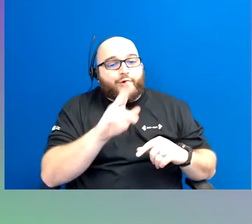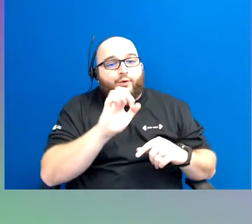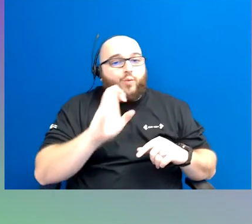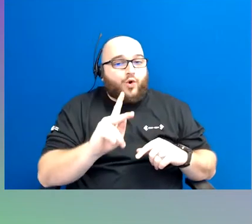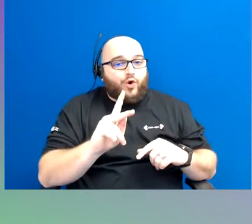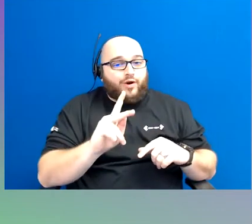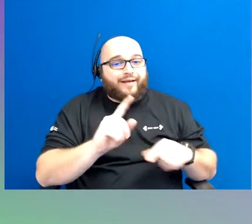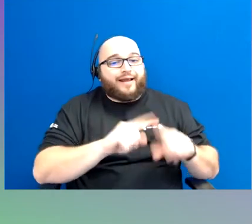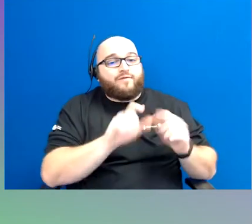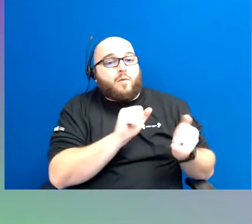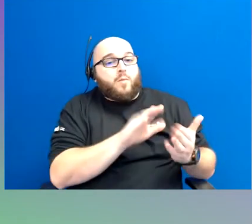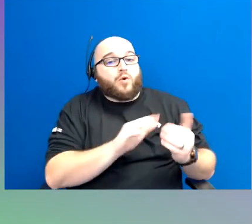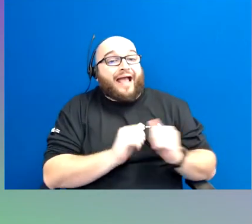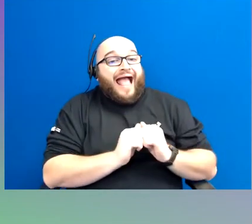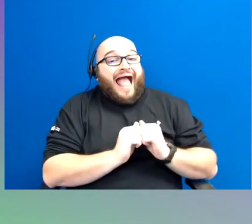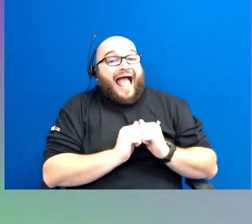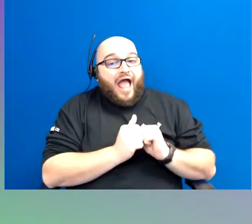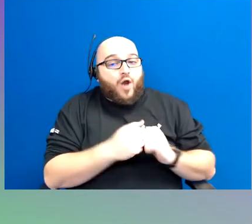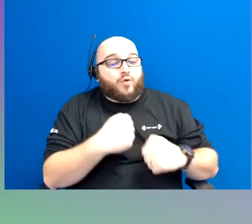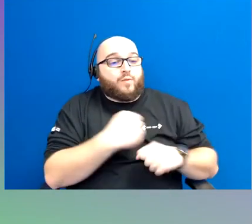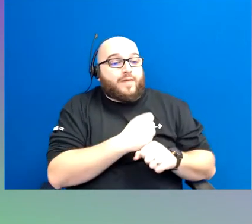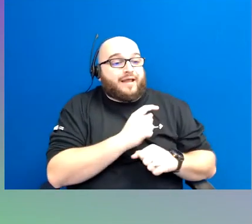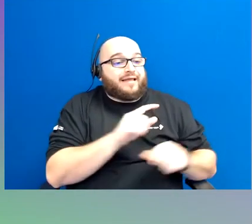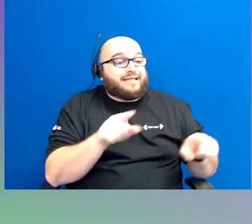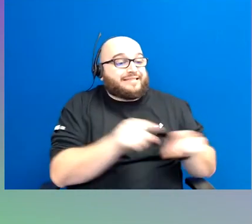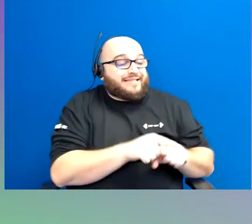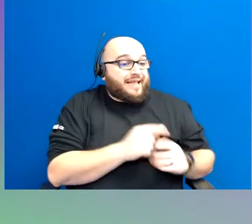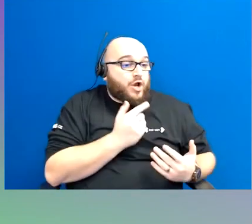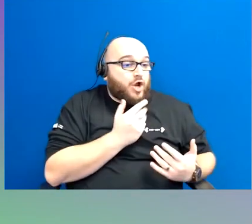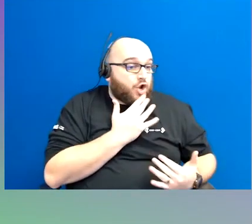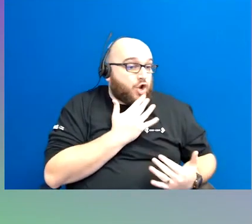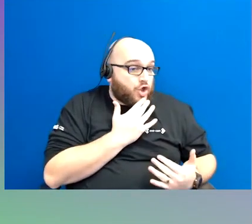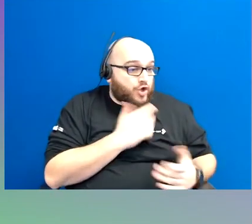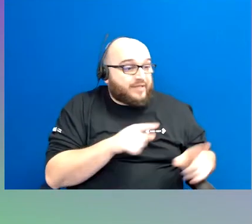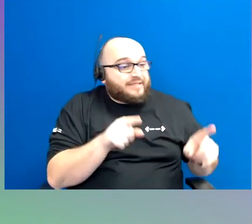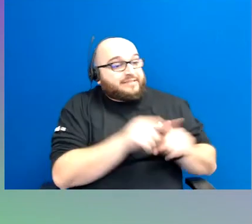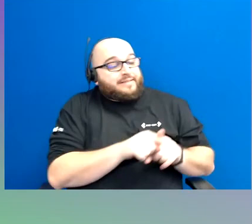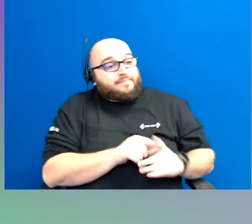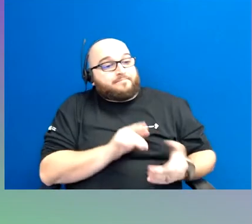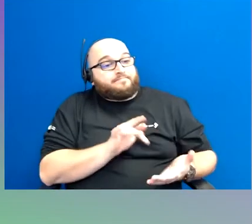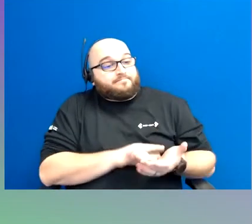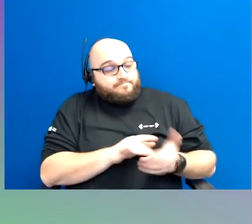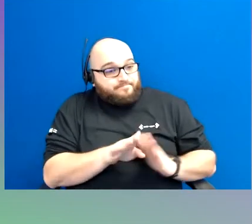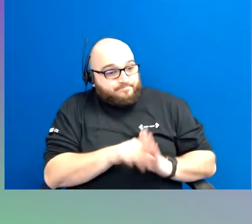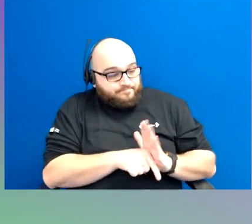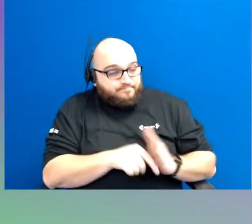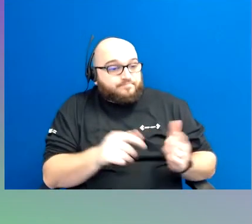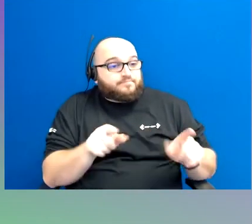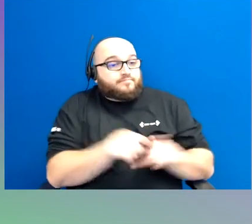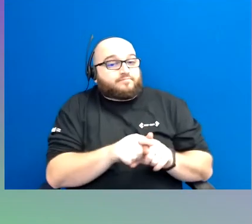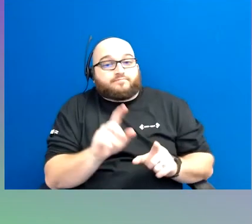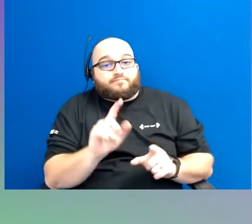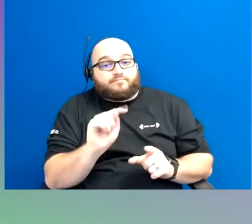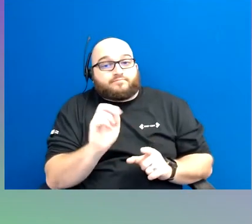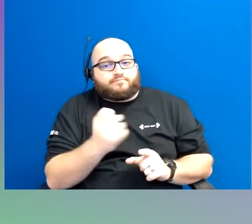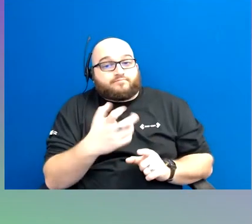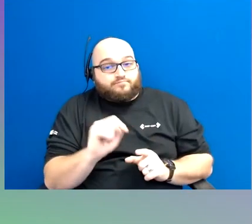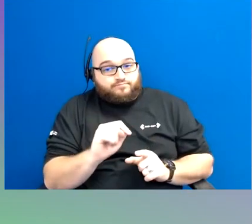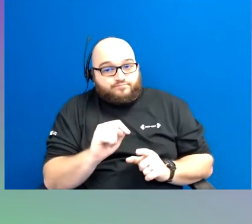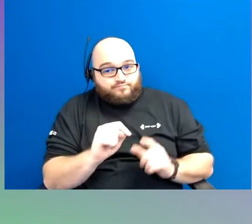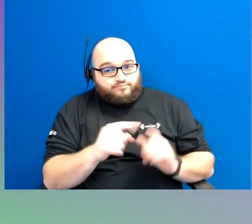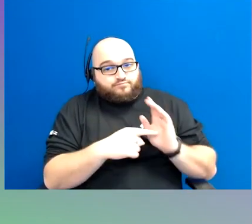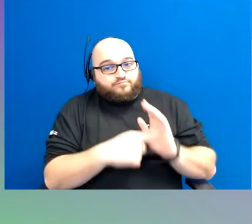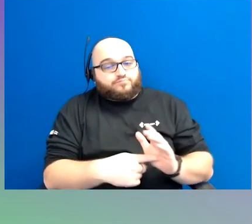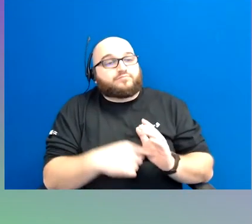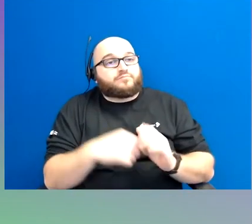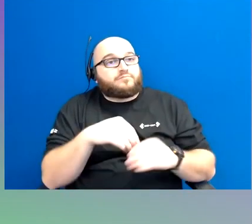how to make it the same color and the same button background color and the same text color appear in all